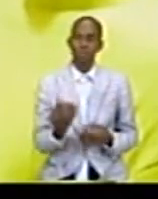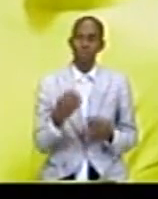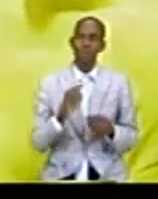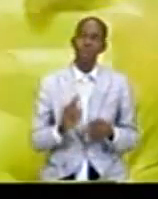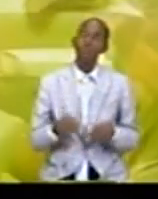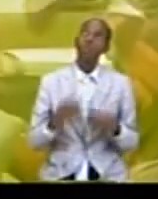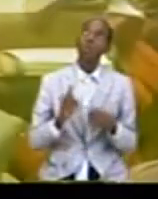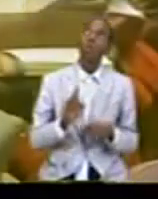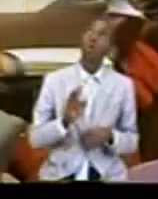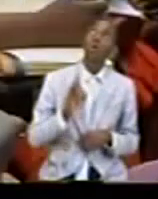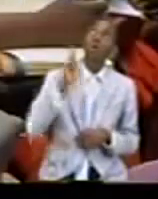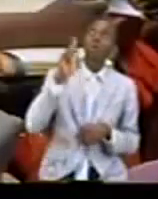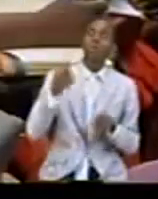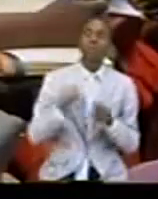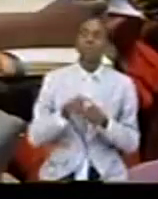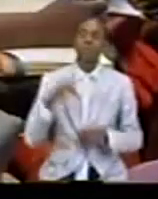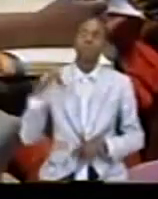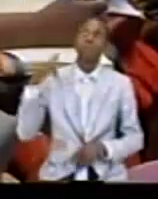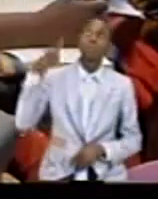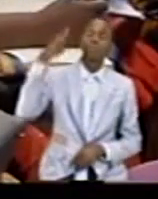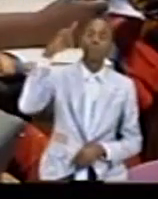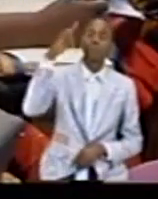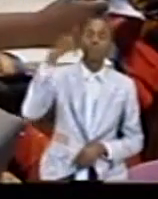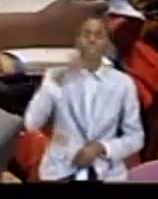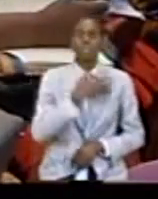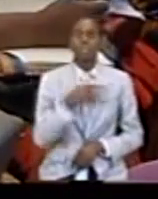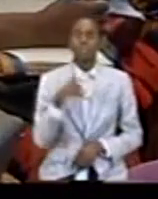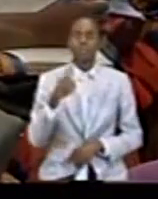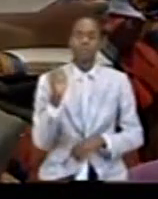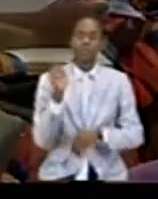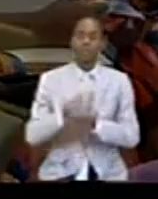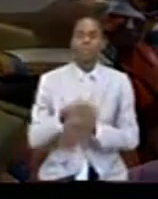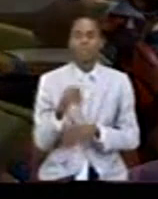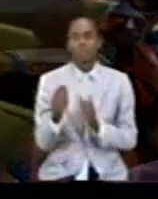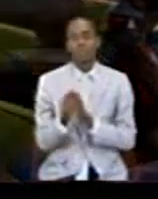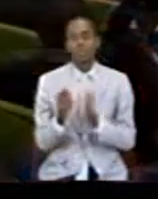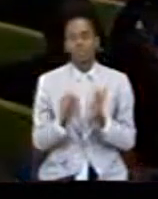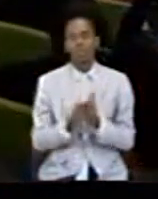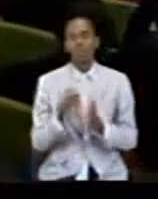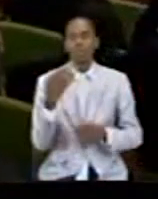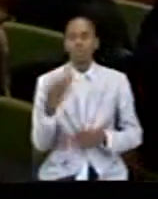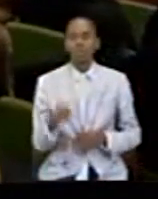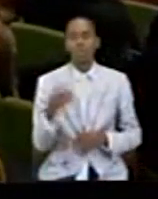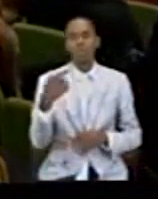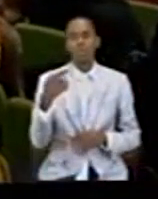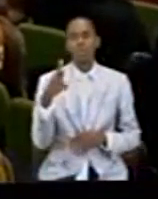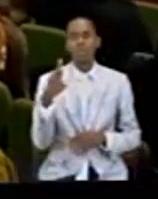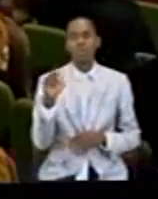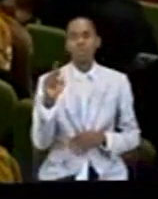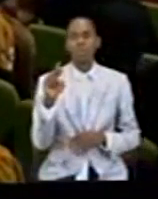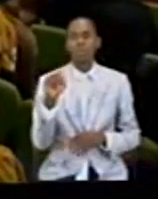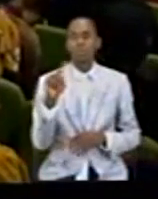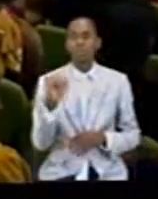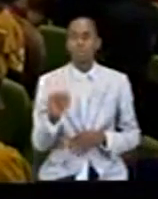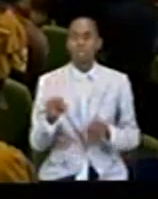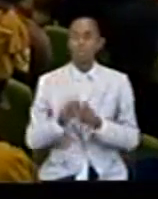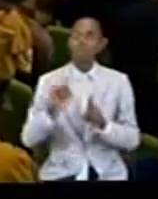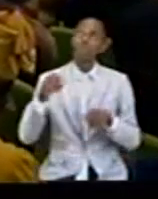aeroplane. And then you overcome the law of gravity. You come up, you will not go